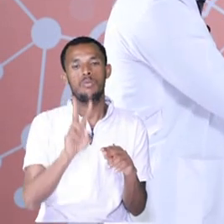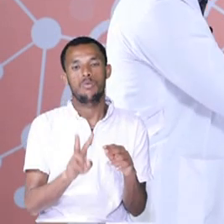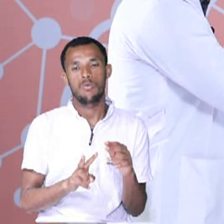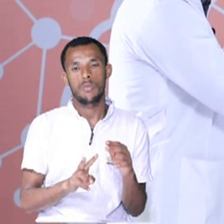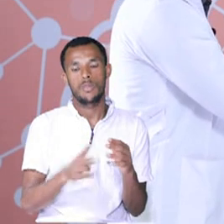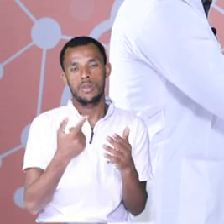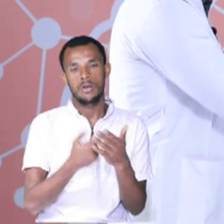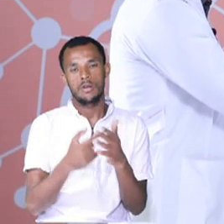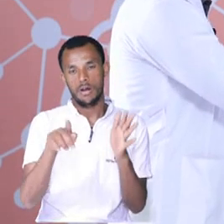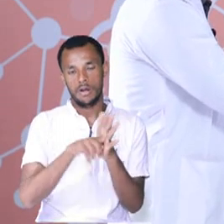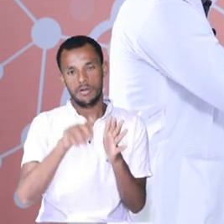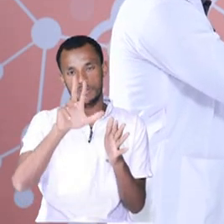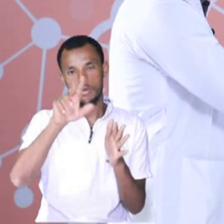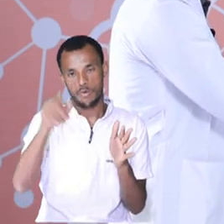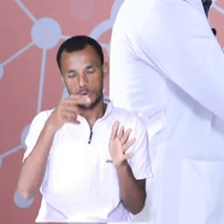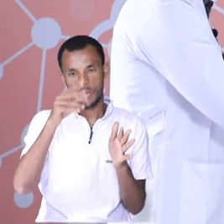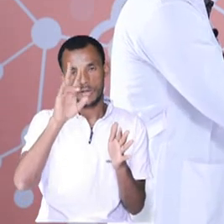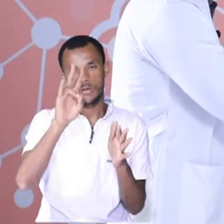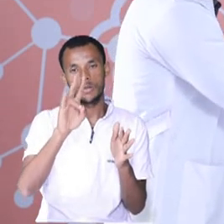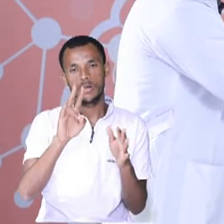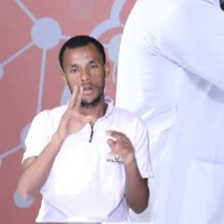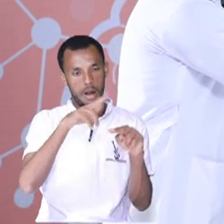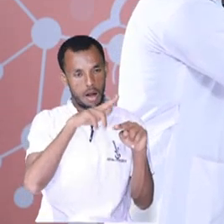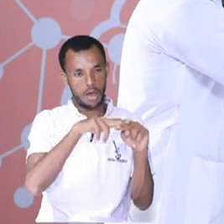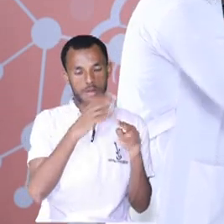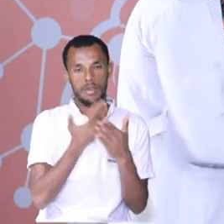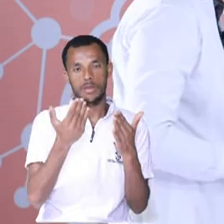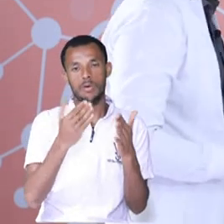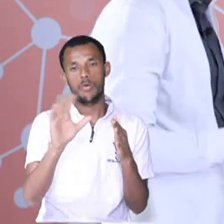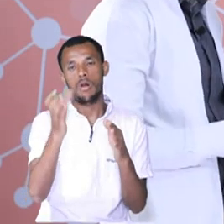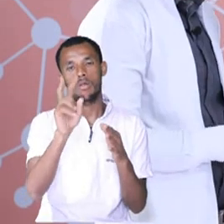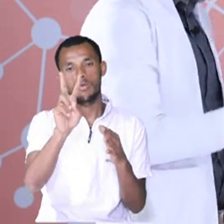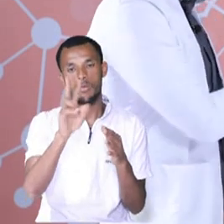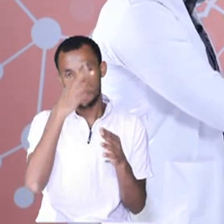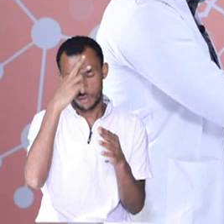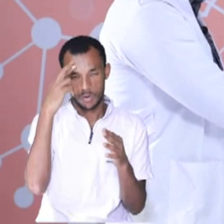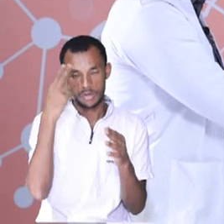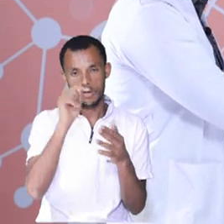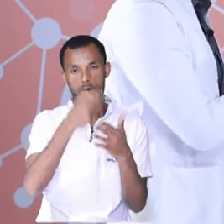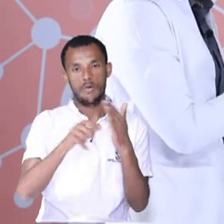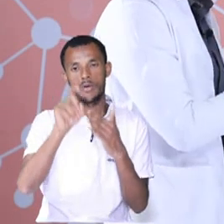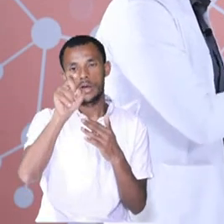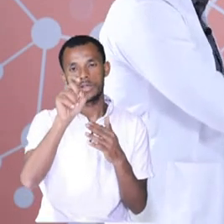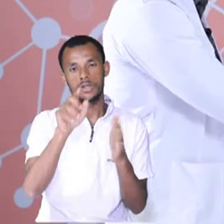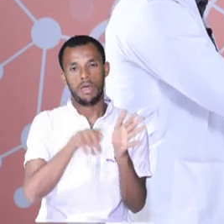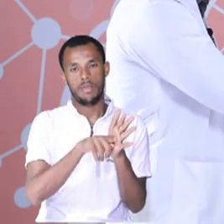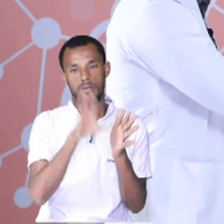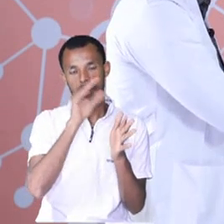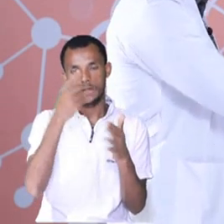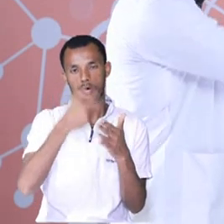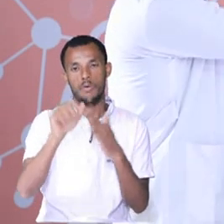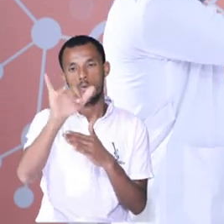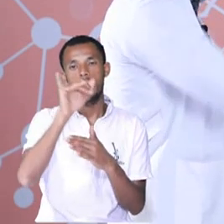This negative 3, 7 is lies on quadrant 2 because the value of x is negative and